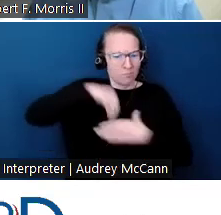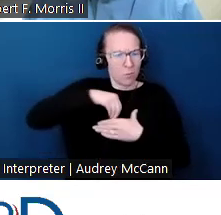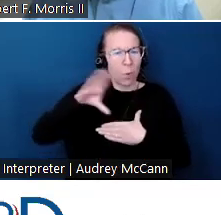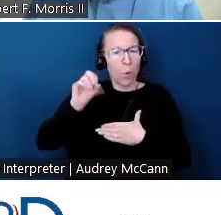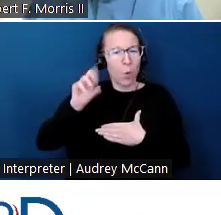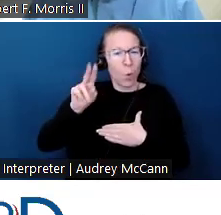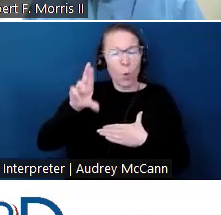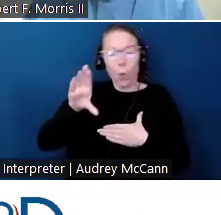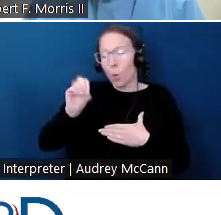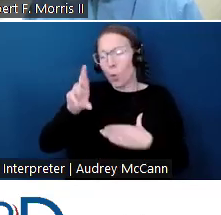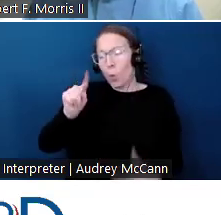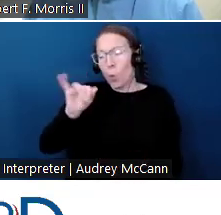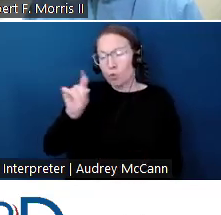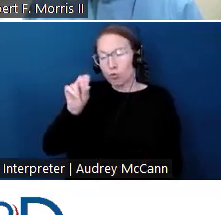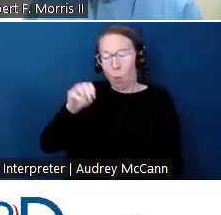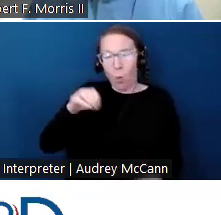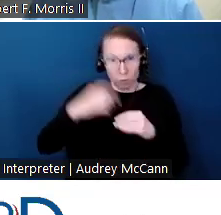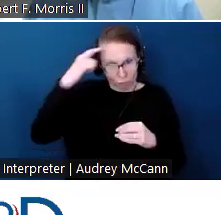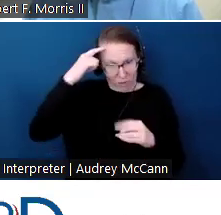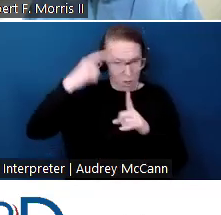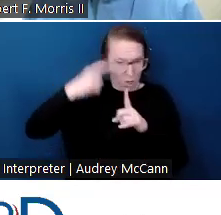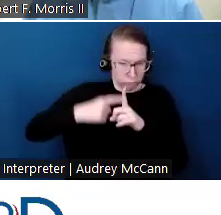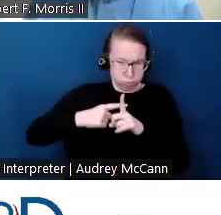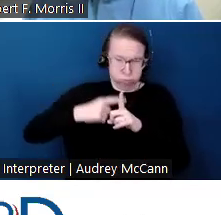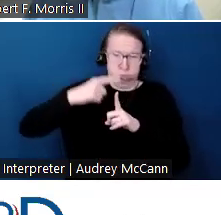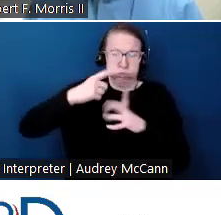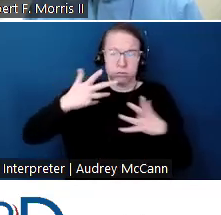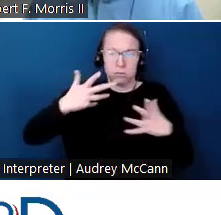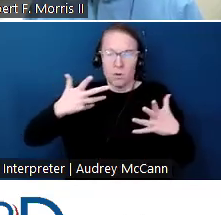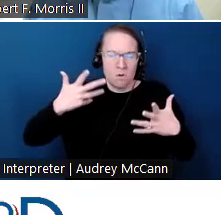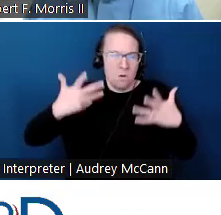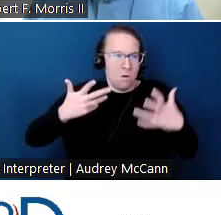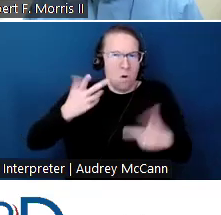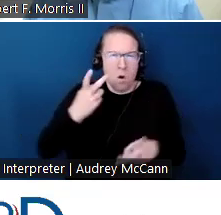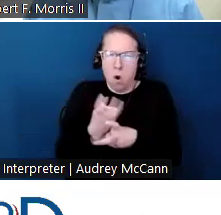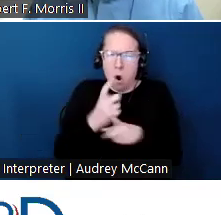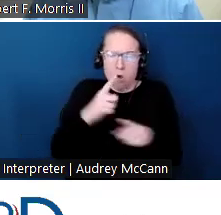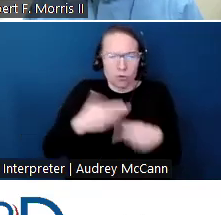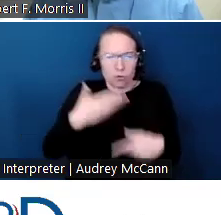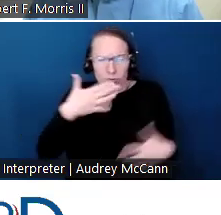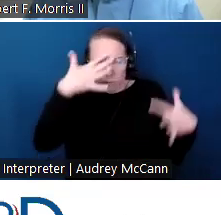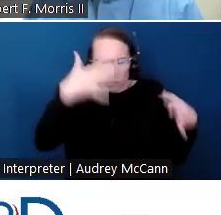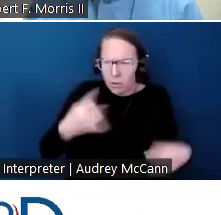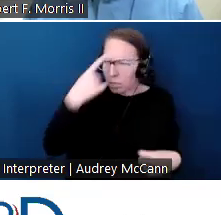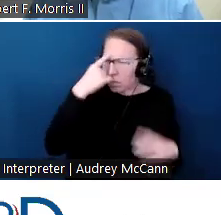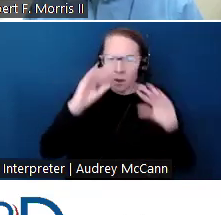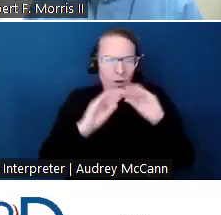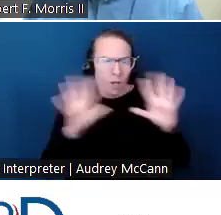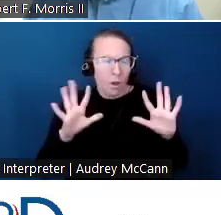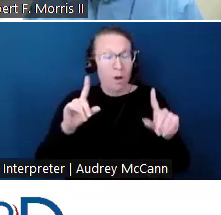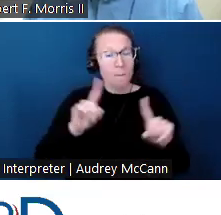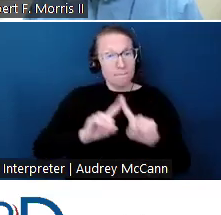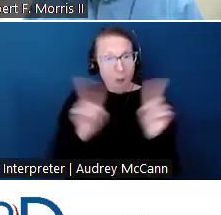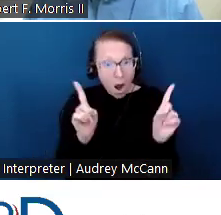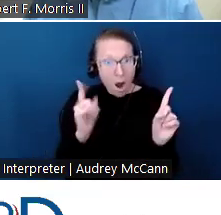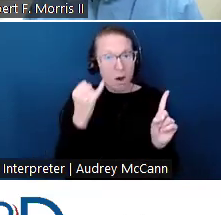in our brain goes up, and it's much harder to make sound decisions and think clearly. But if you have an individual that